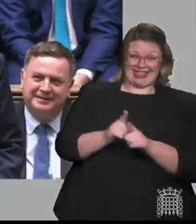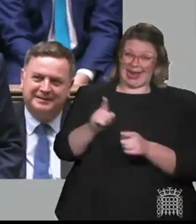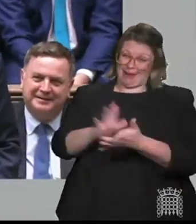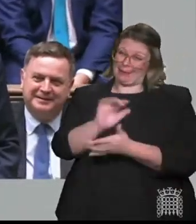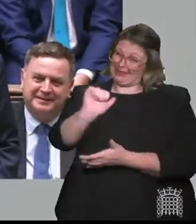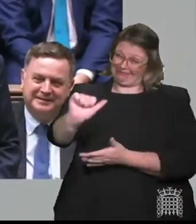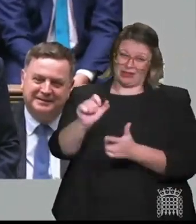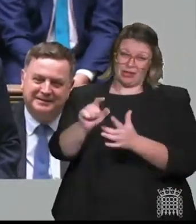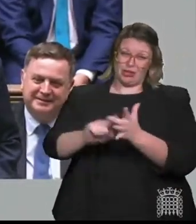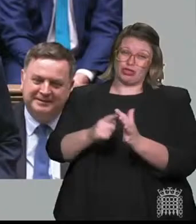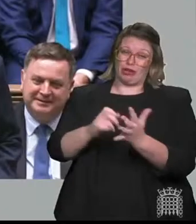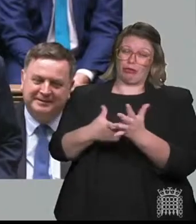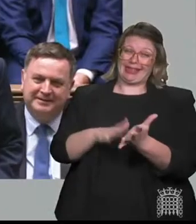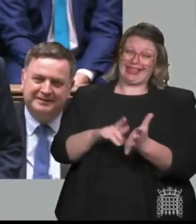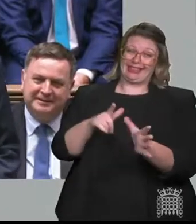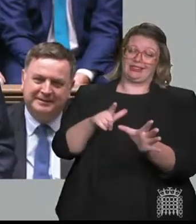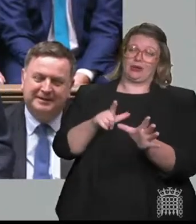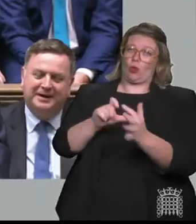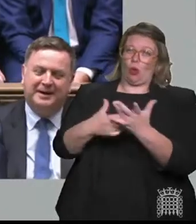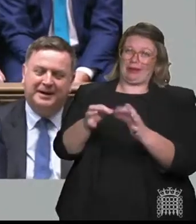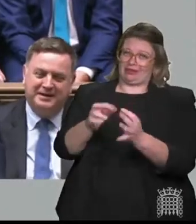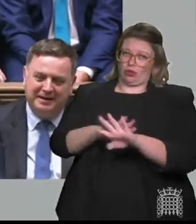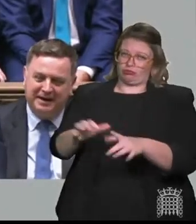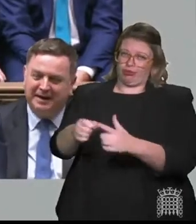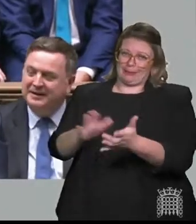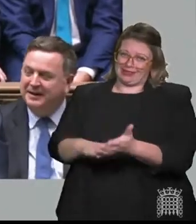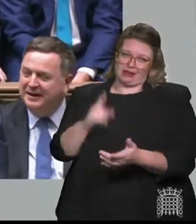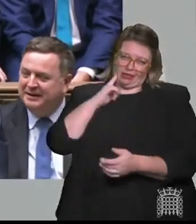the economy, his Jeremy would have crashed it.